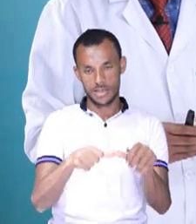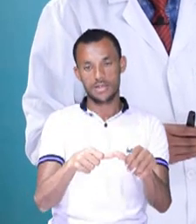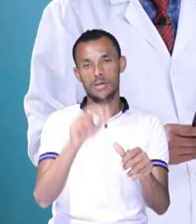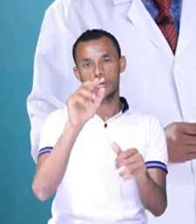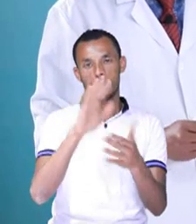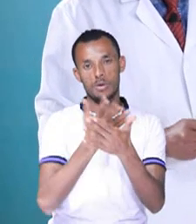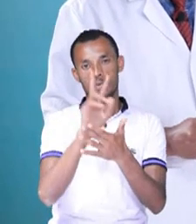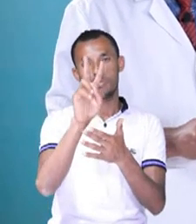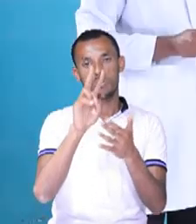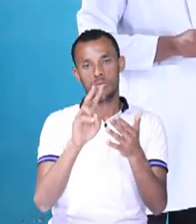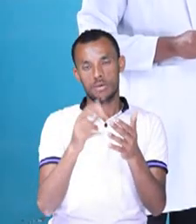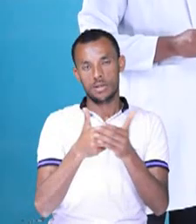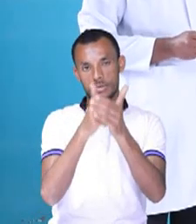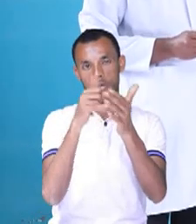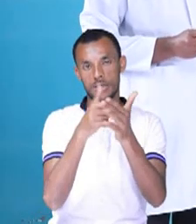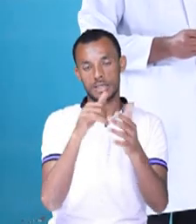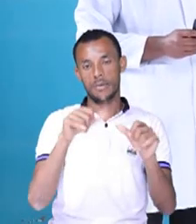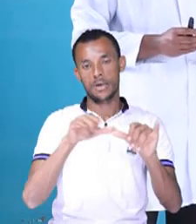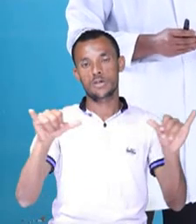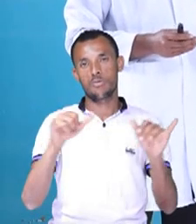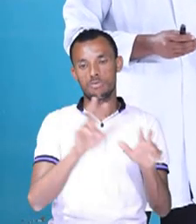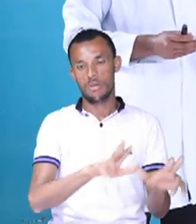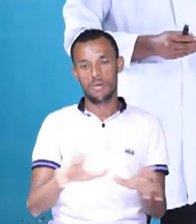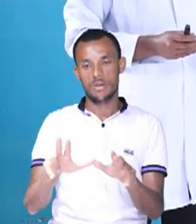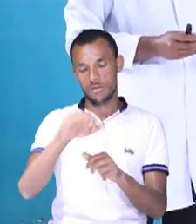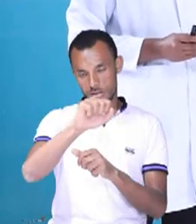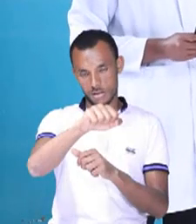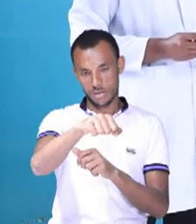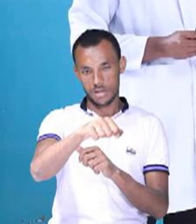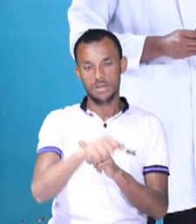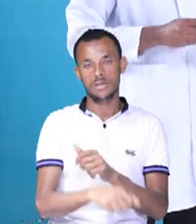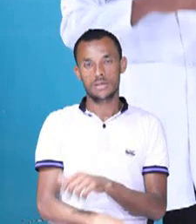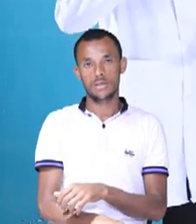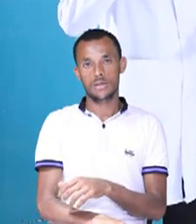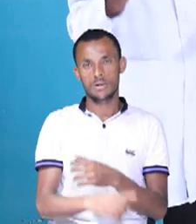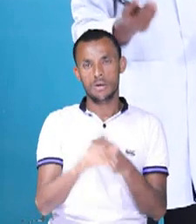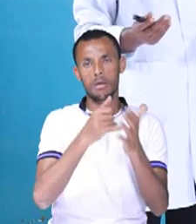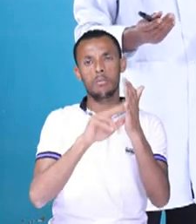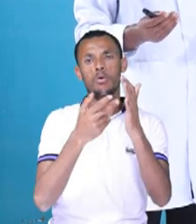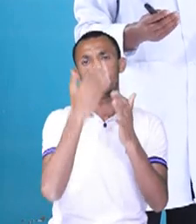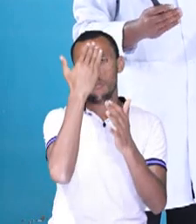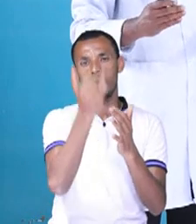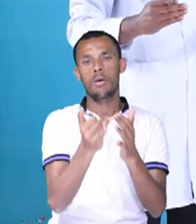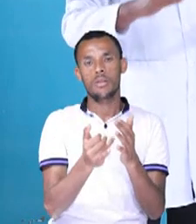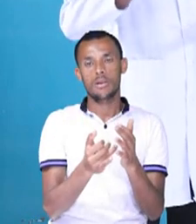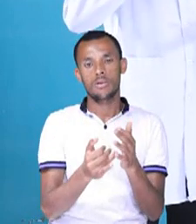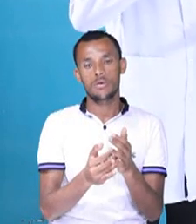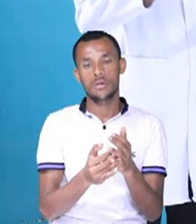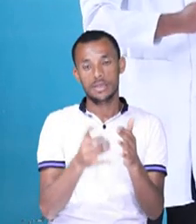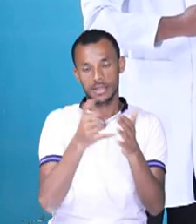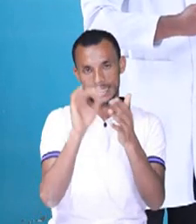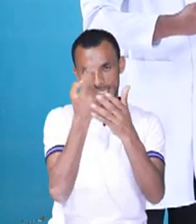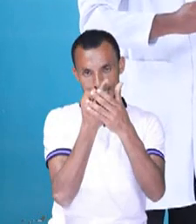atoms. It is a measure of stability. Yes, a measure of stability. What does that mean? A measure of stability means